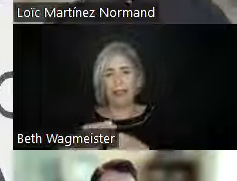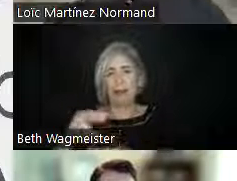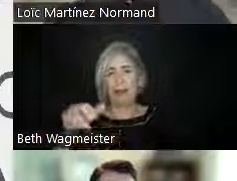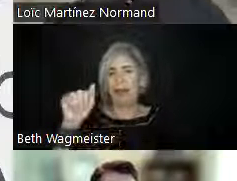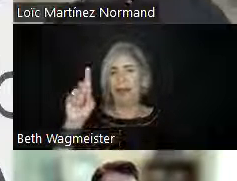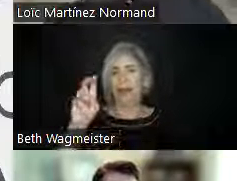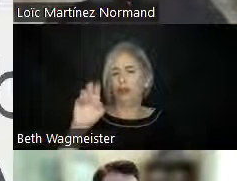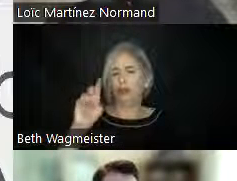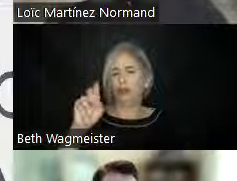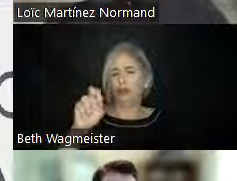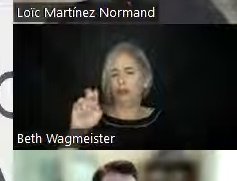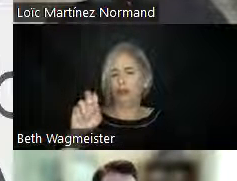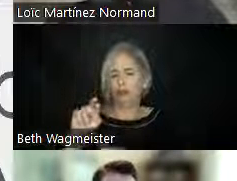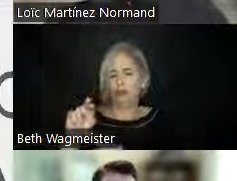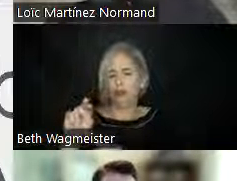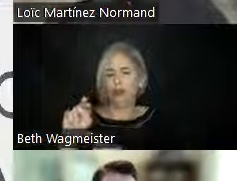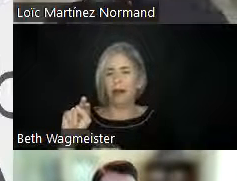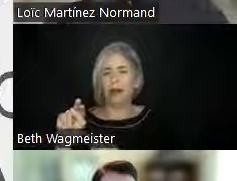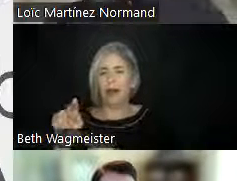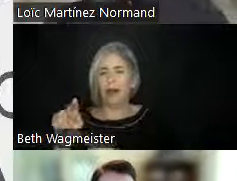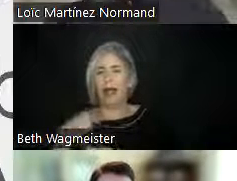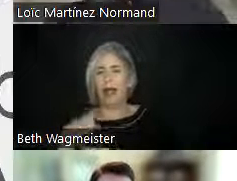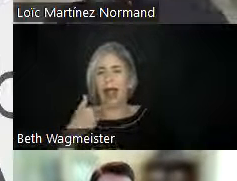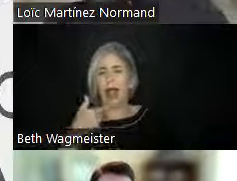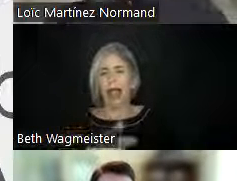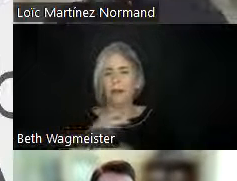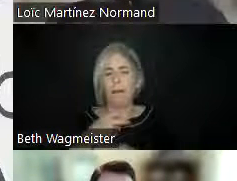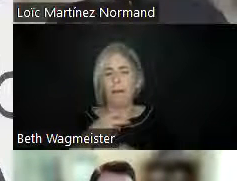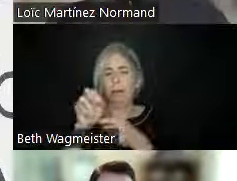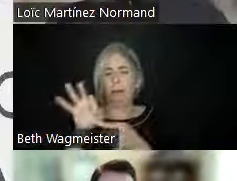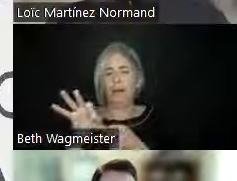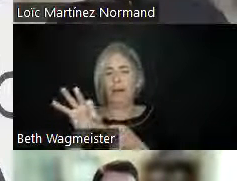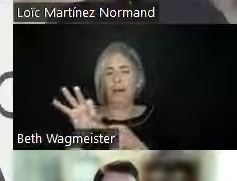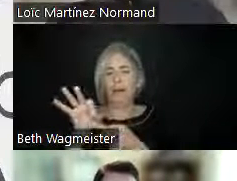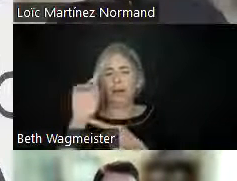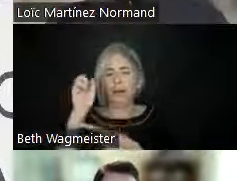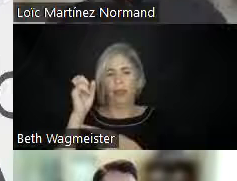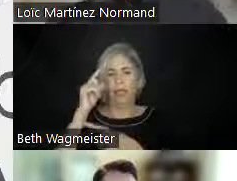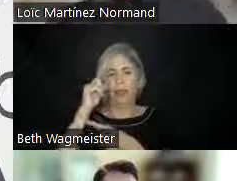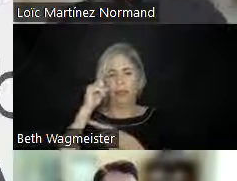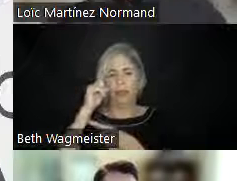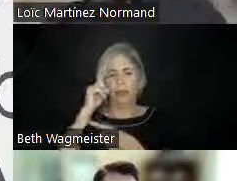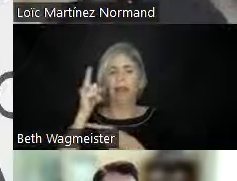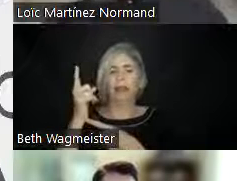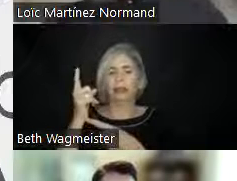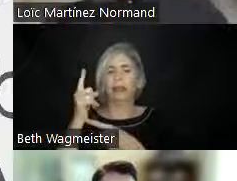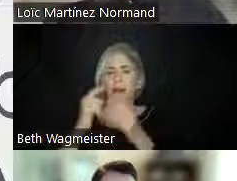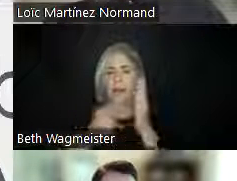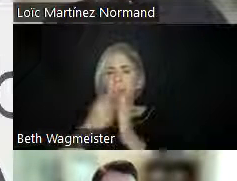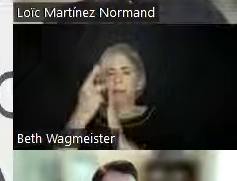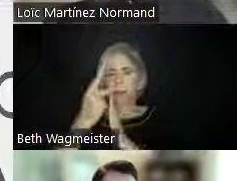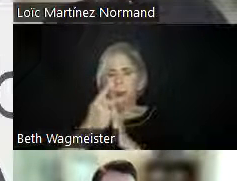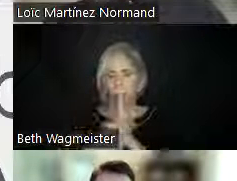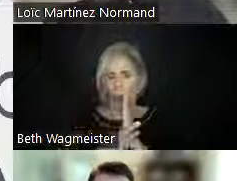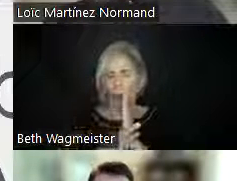Nielsen, and I'm the director of the government-wide IT accessibility program